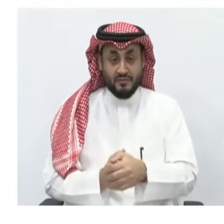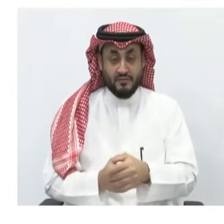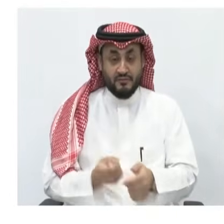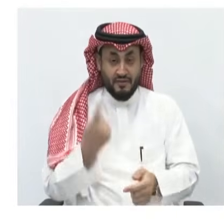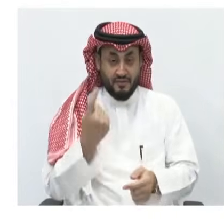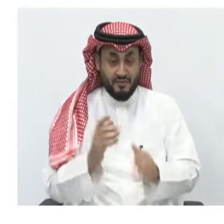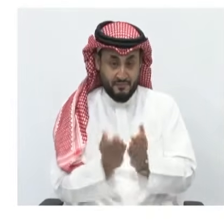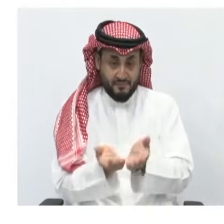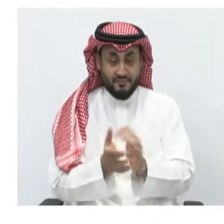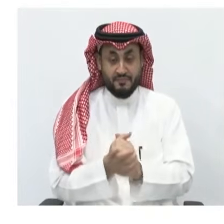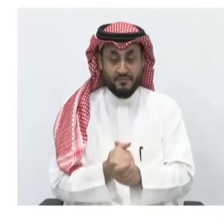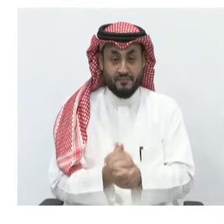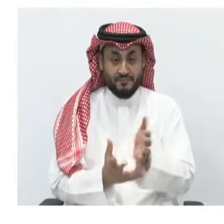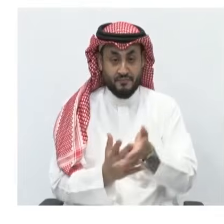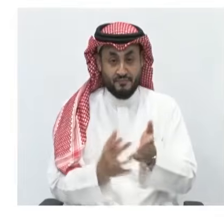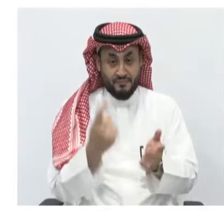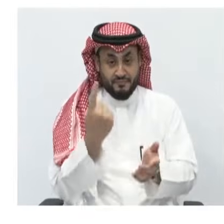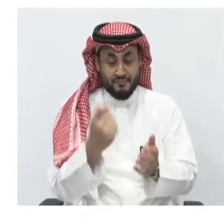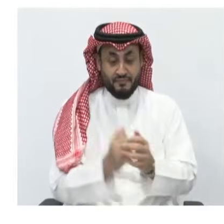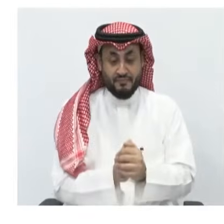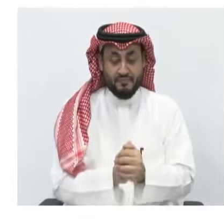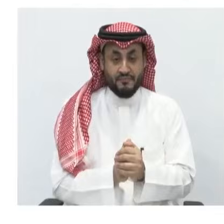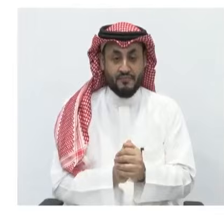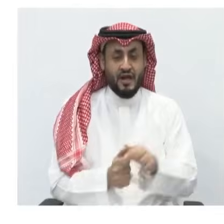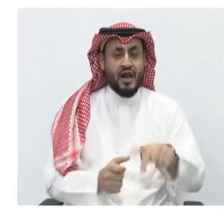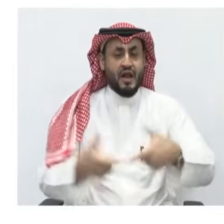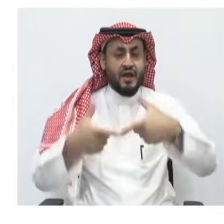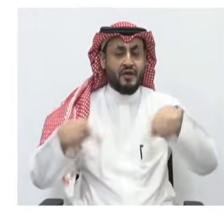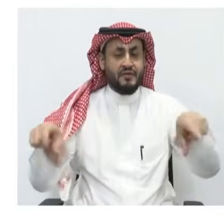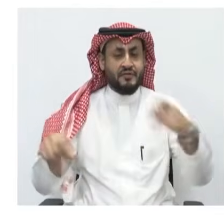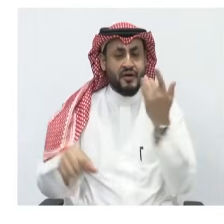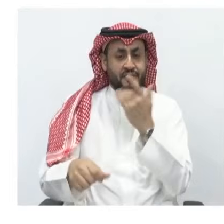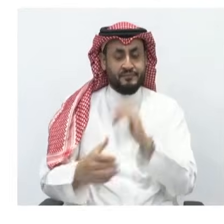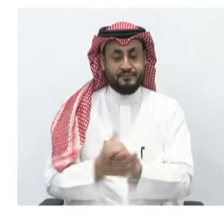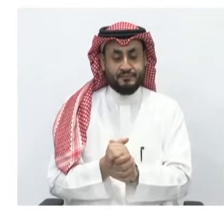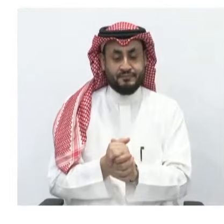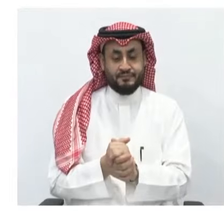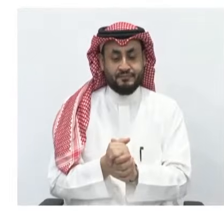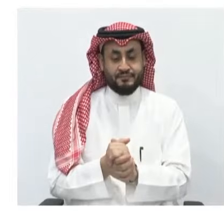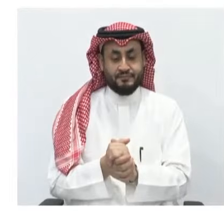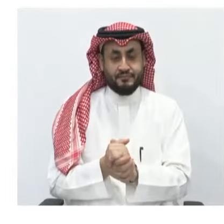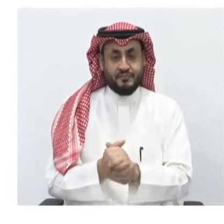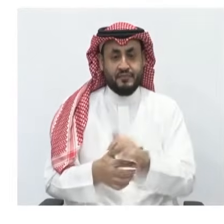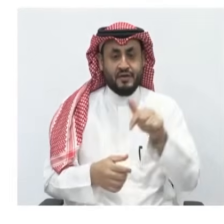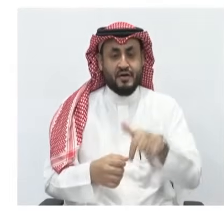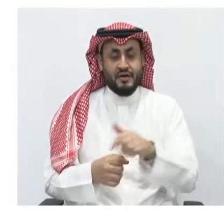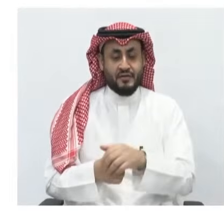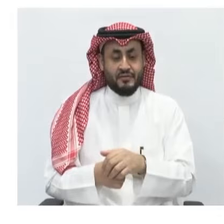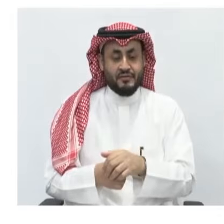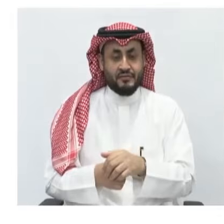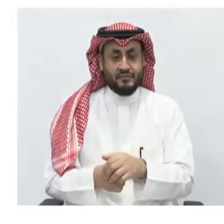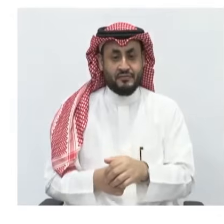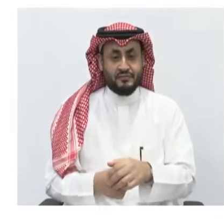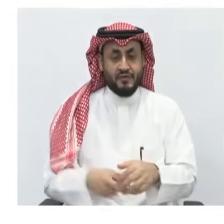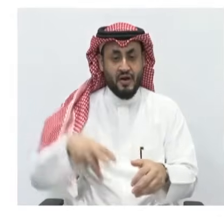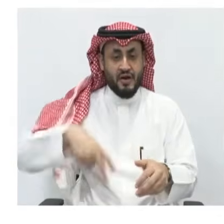grade, first term. Our subject is English language. Our lesson today is Unit